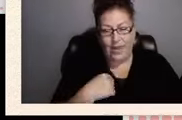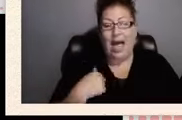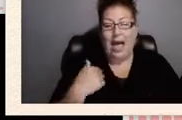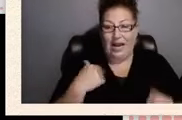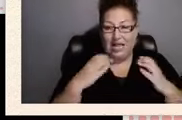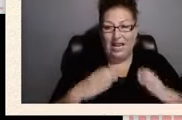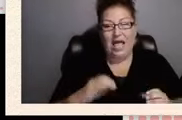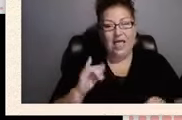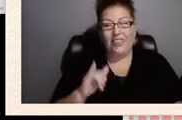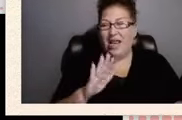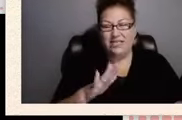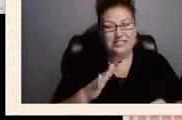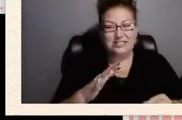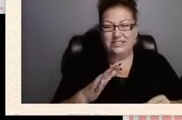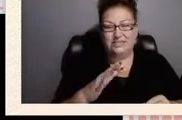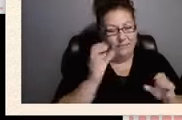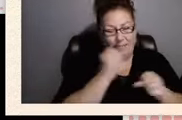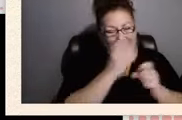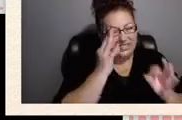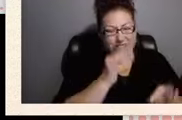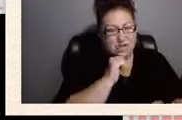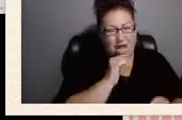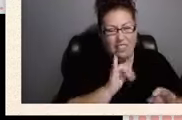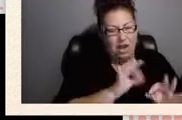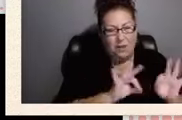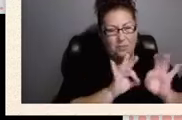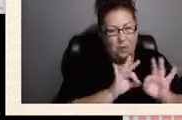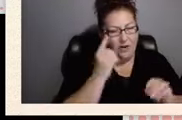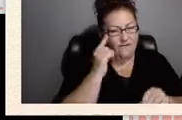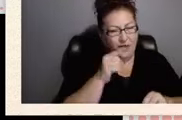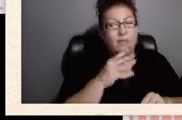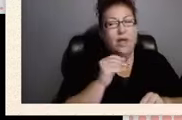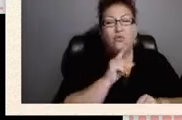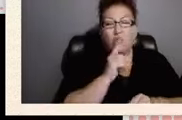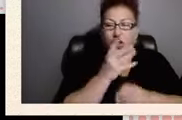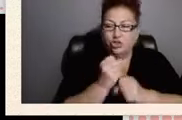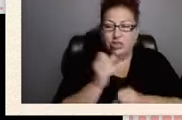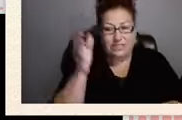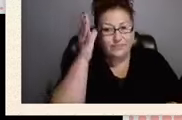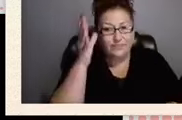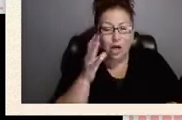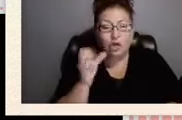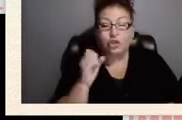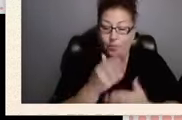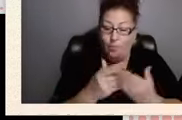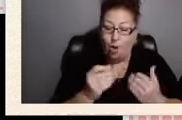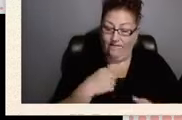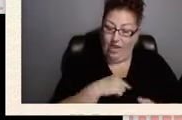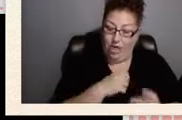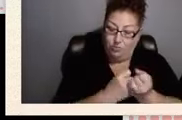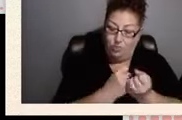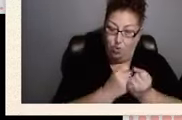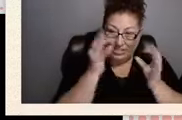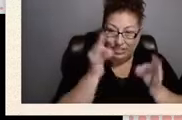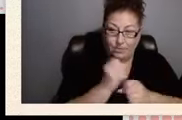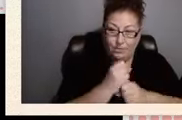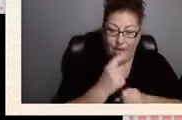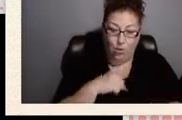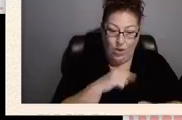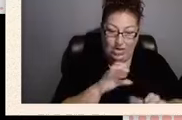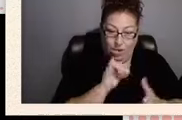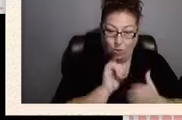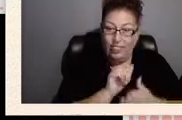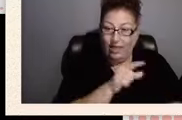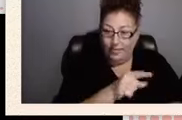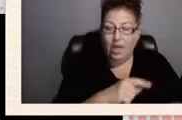making decisions wasn't that important to him, and he really trusted his parents. So as part of our supported decision-making that we did with him, he signed a